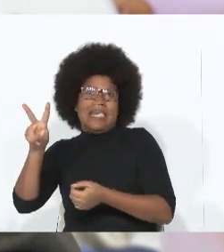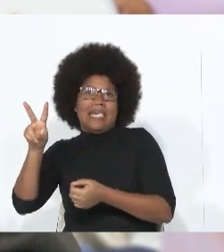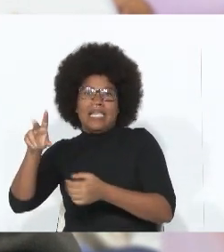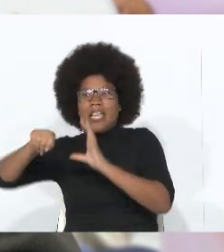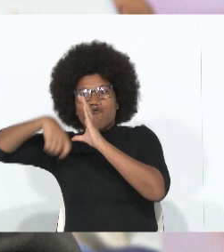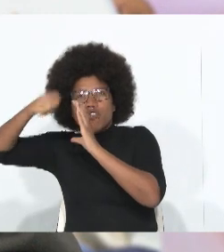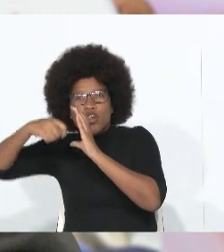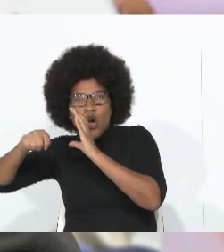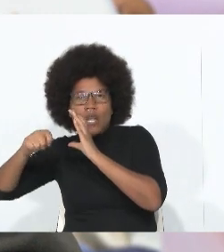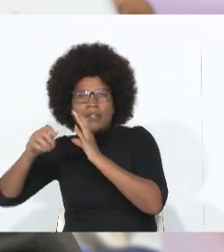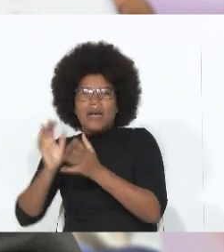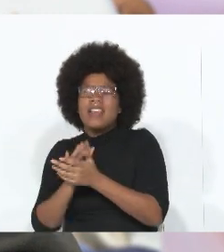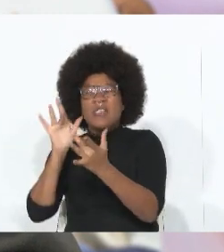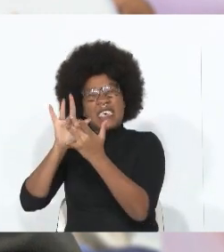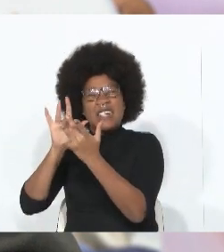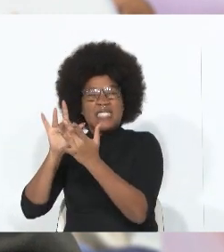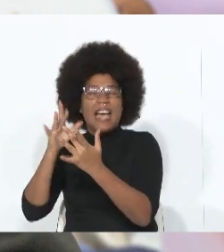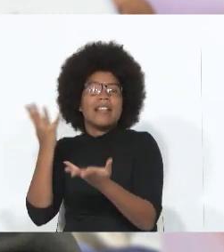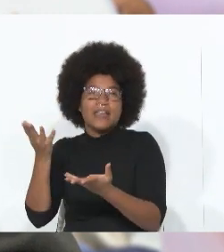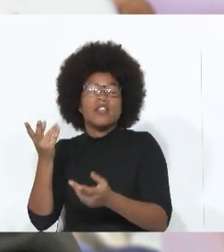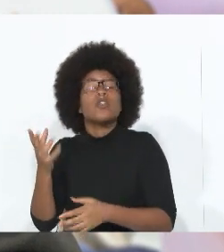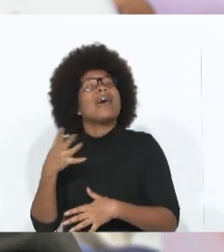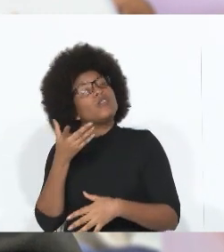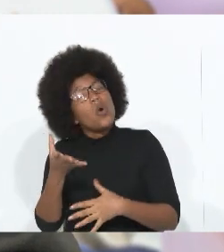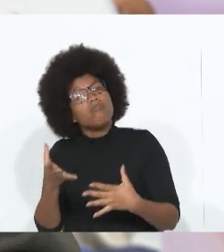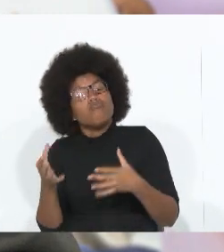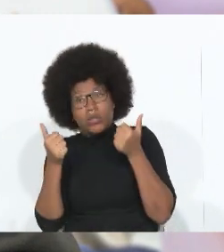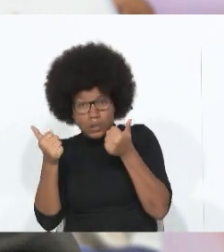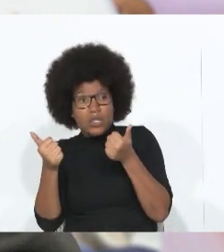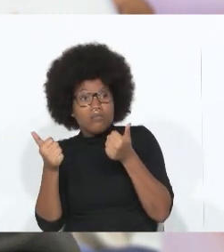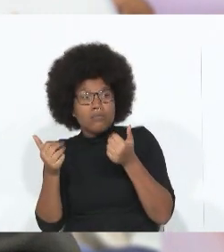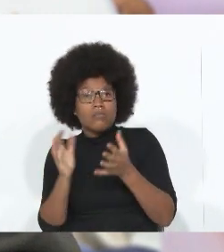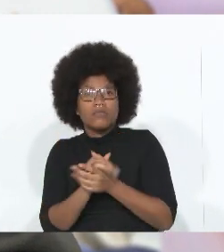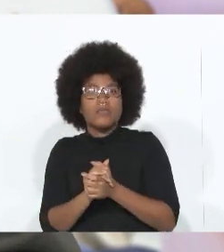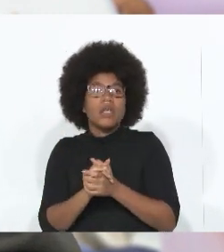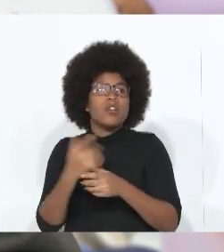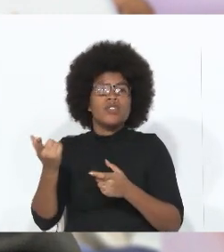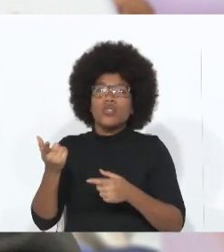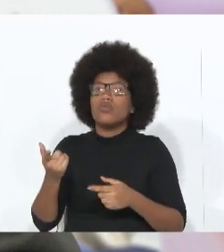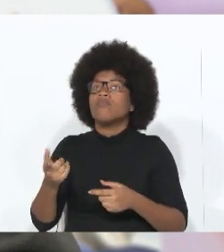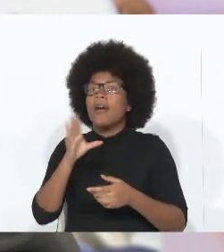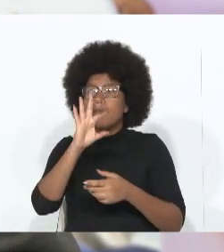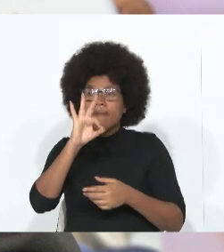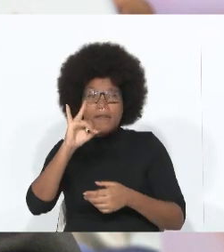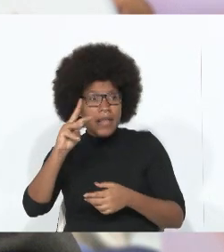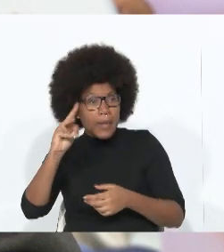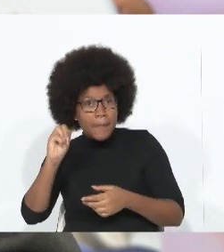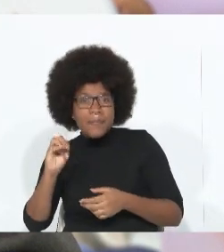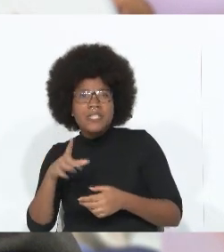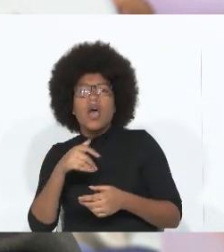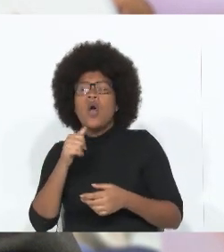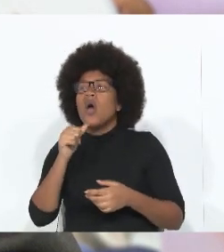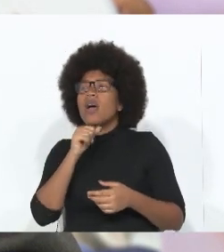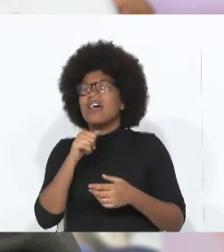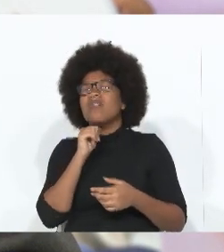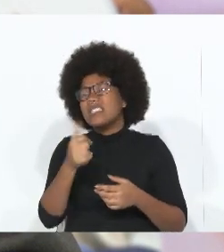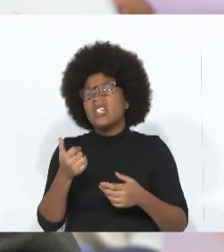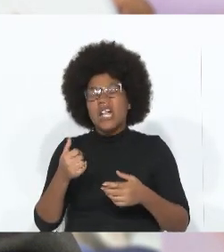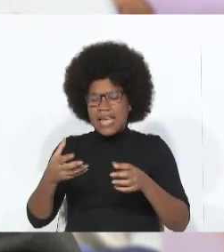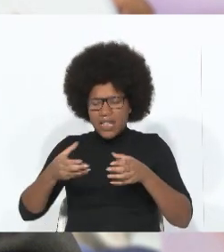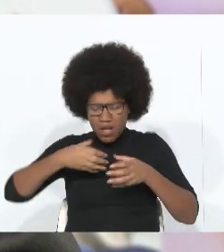them, not everyone. And what I liked about it is that film is a pipeline. And prior to that, we didn't have that pipeline being very